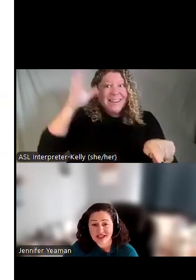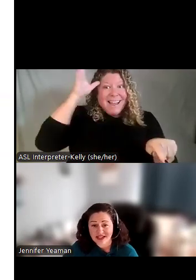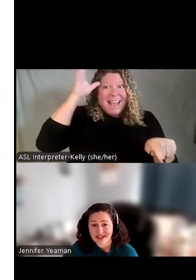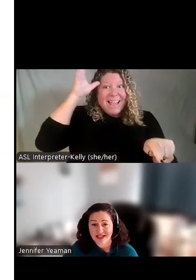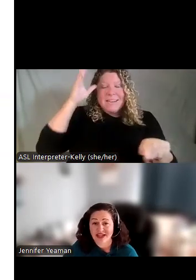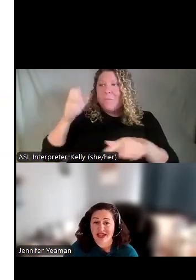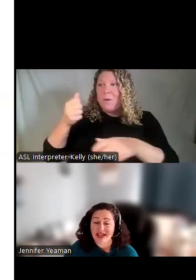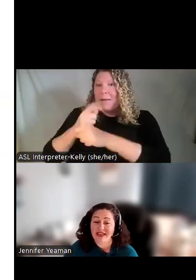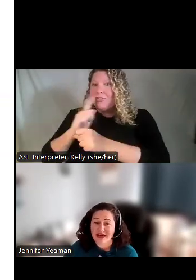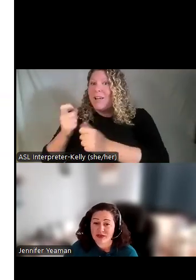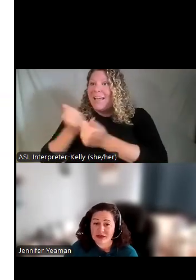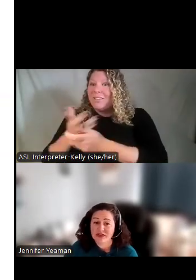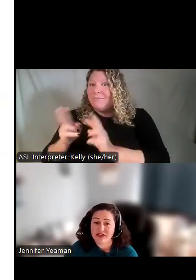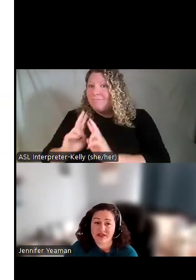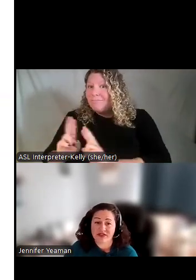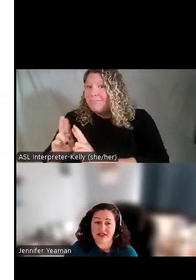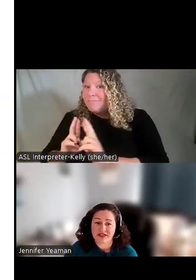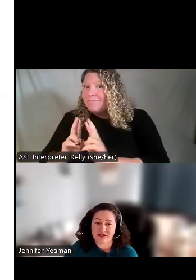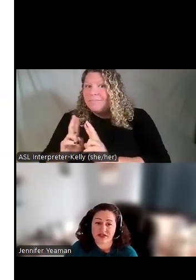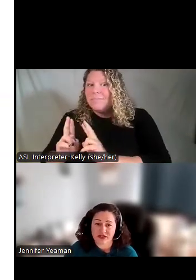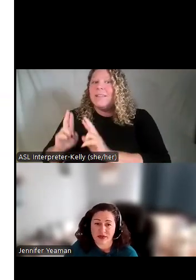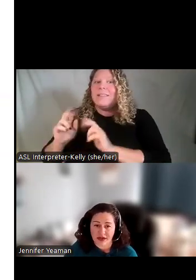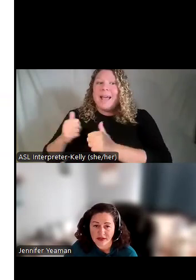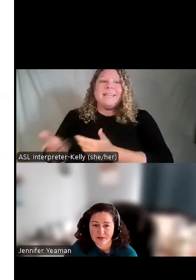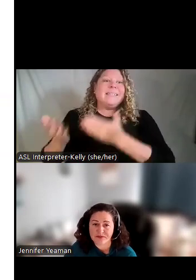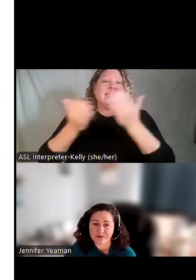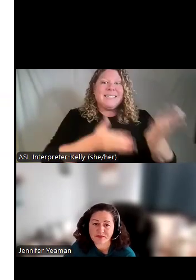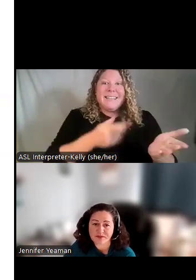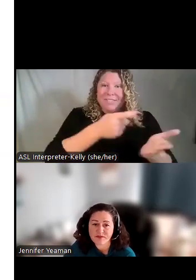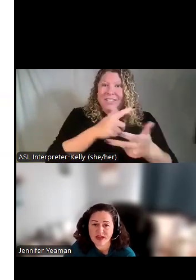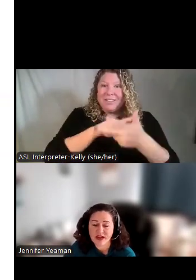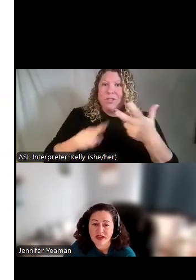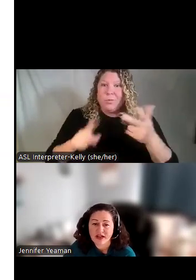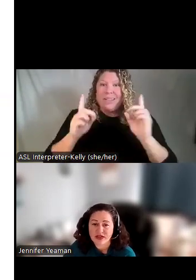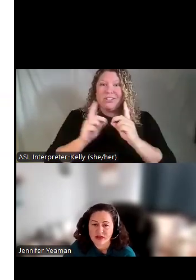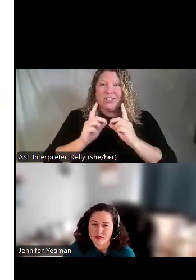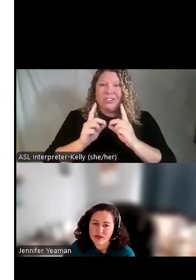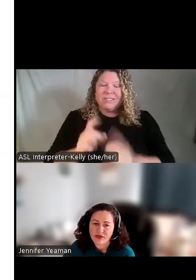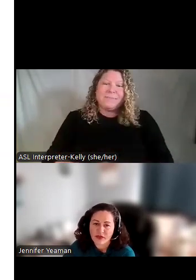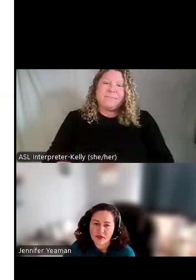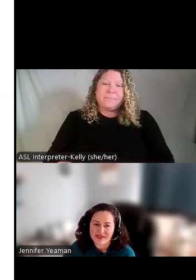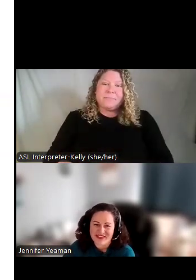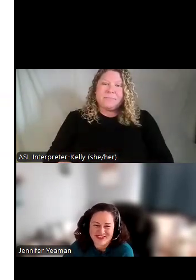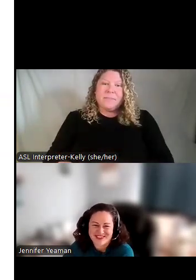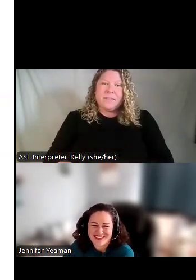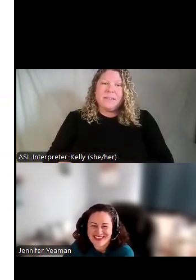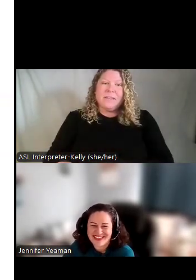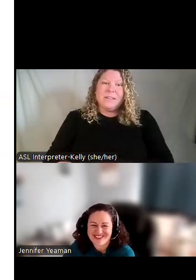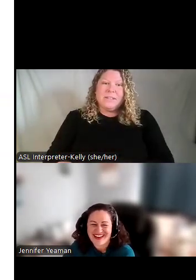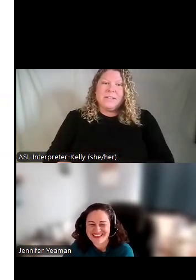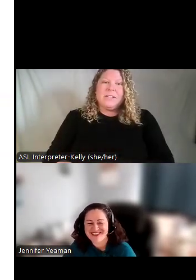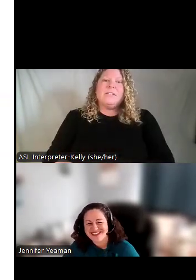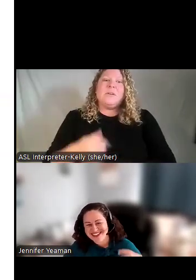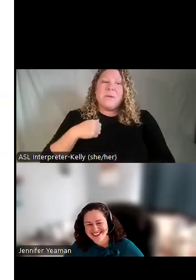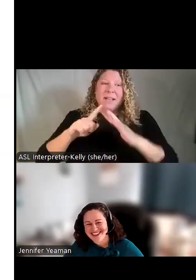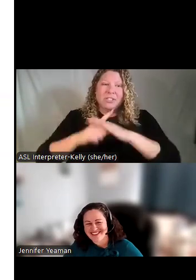prepped everything I needed and that I would be able to deliver these desserts to the party. So I moved forward with iterative development